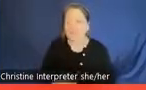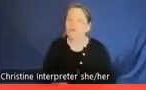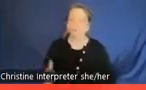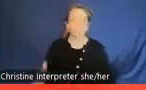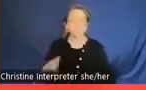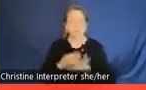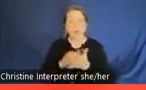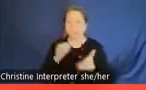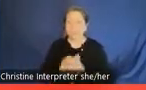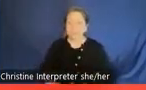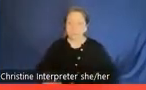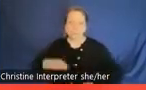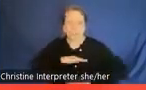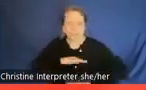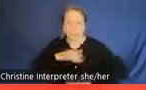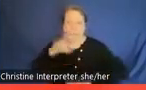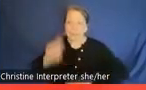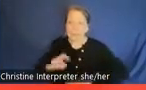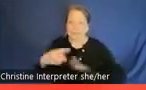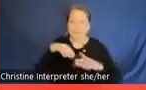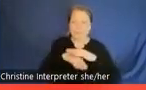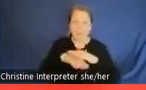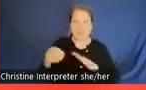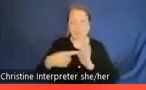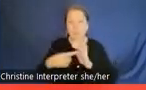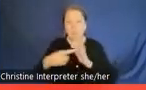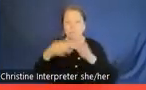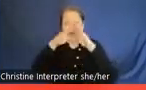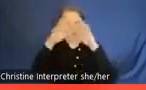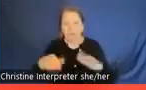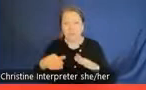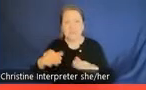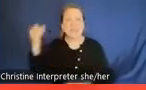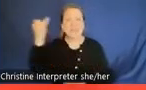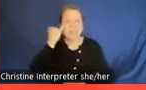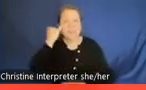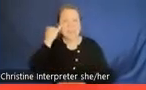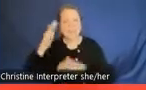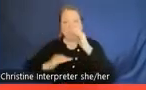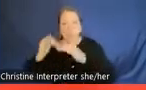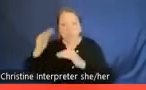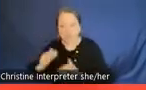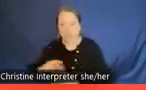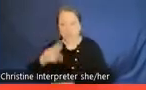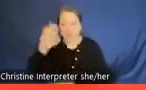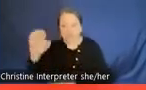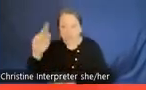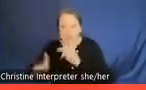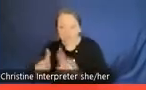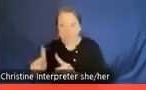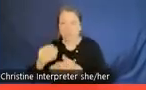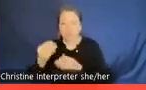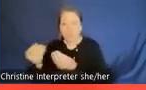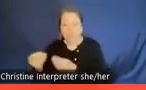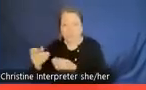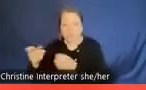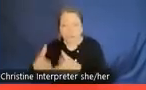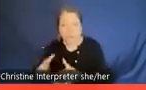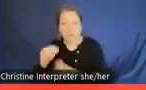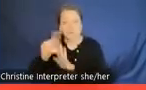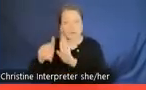and affordable housing and public spaces if builders, realtors, property managers, and